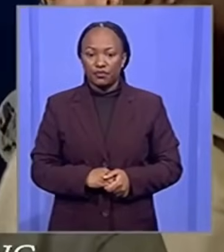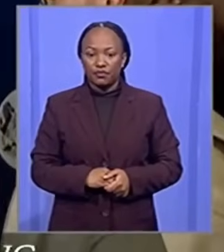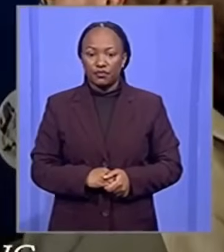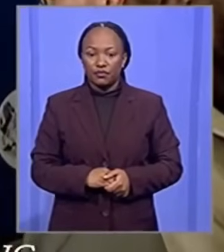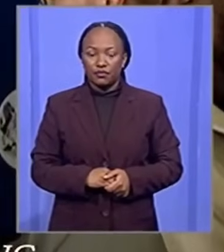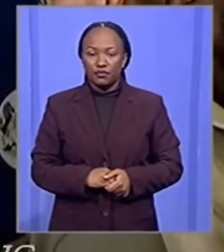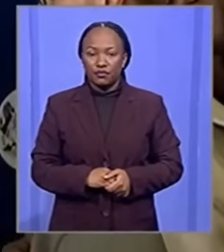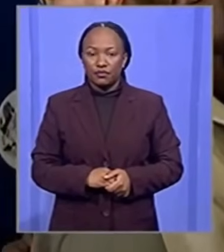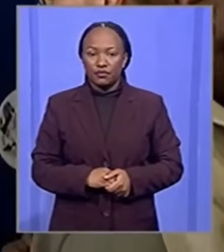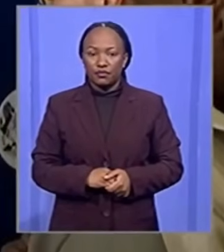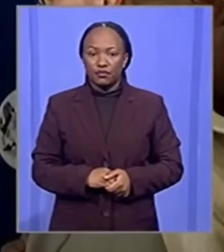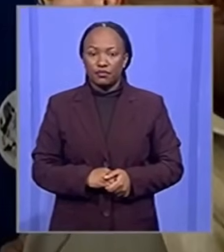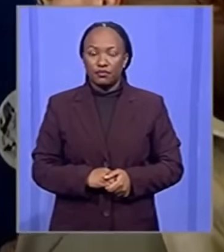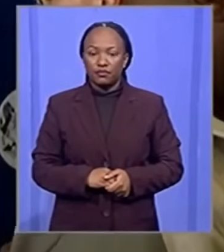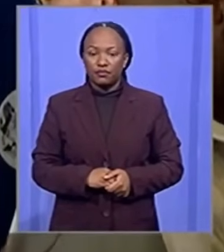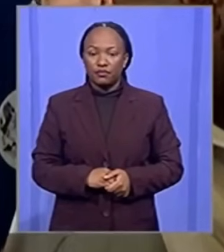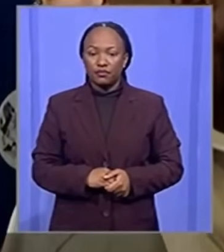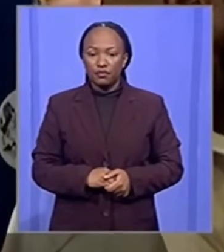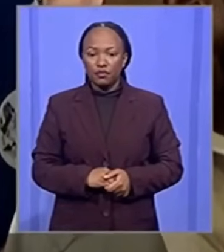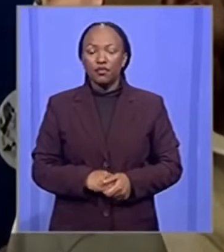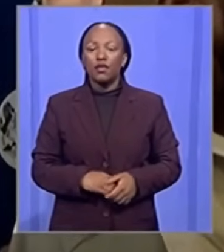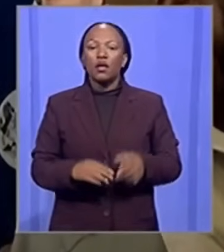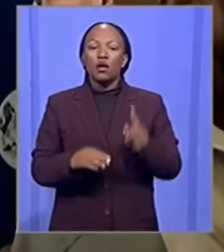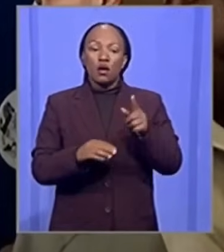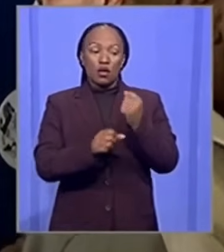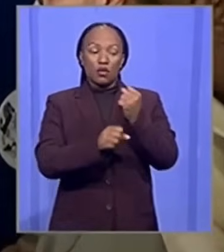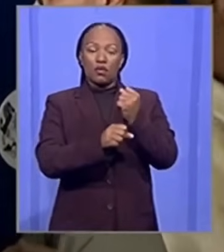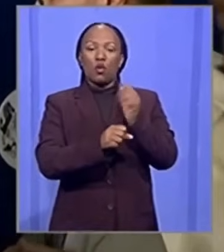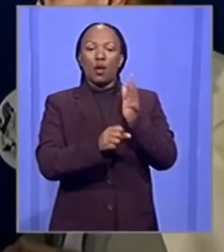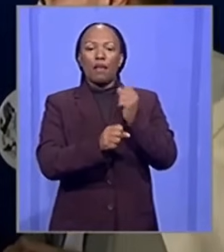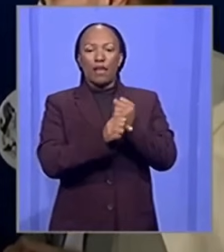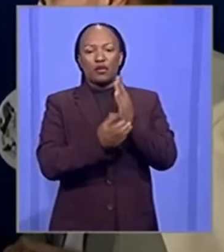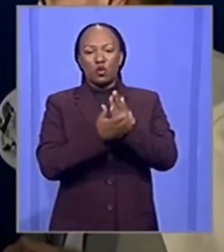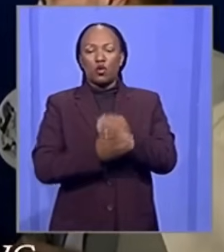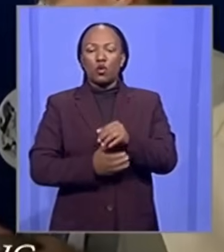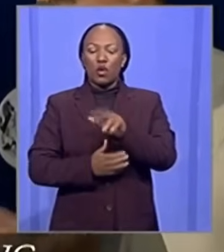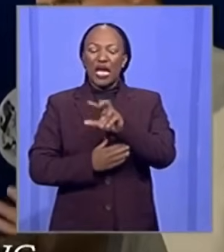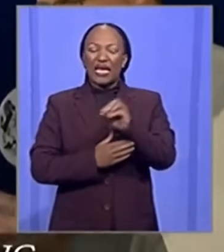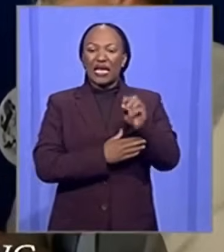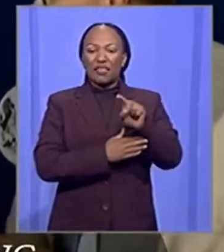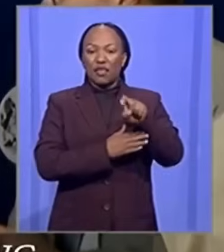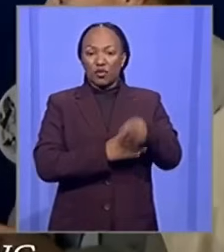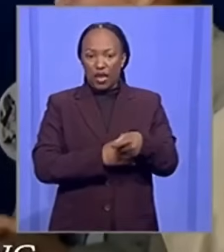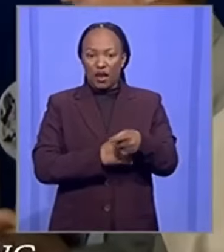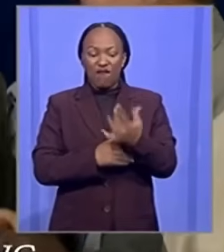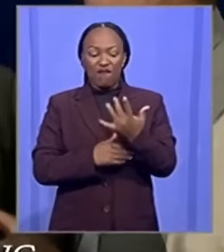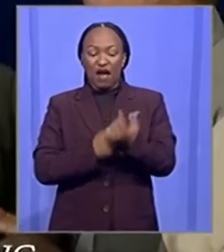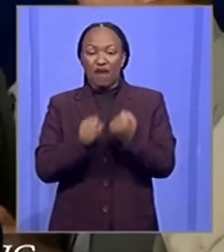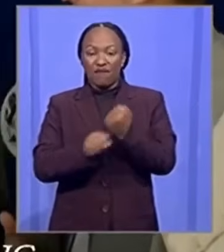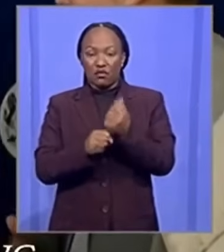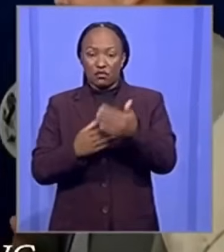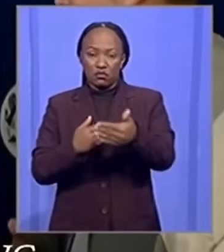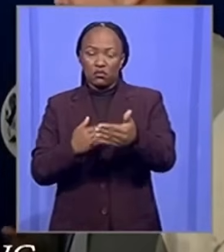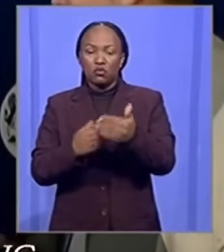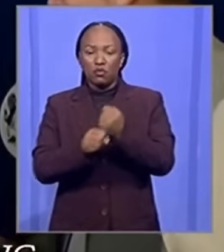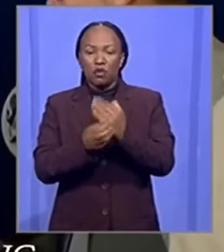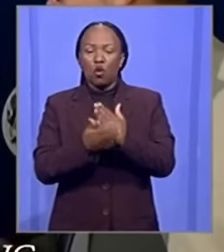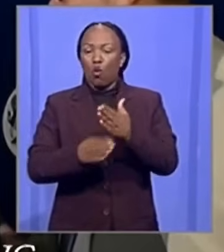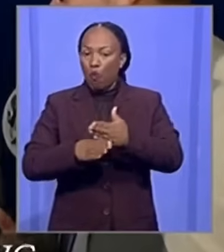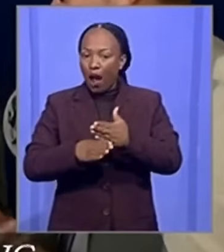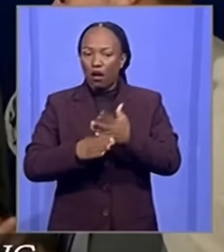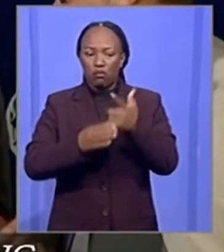We will make sure that we've got plans in place to deliver on those 800,000 jobs in the next 5 years. We'll make sure that we look and